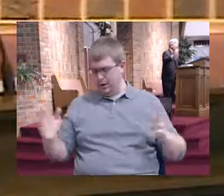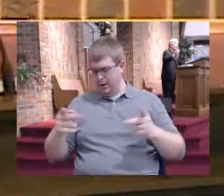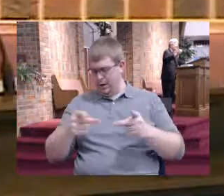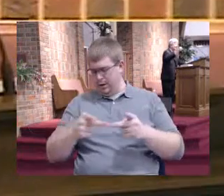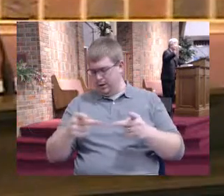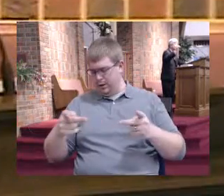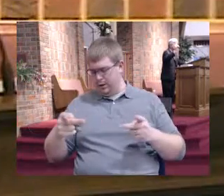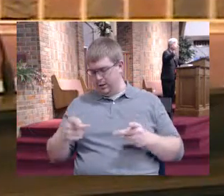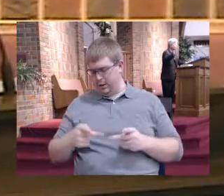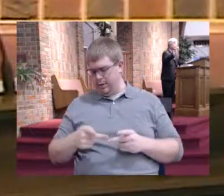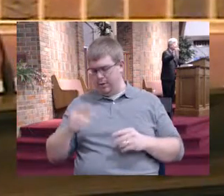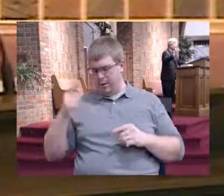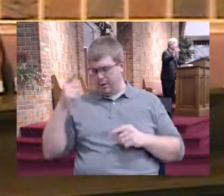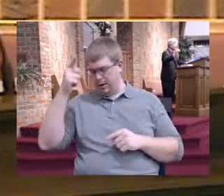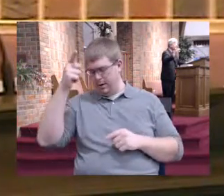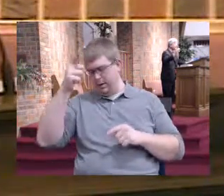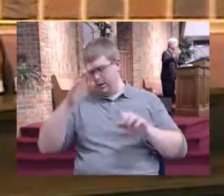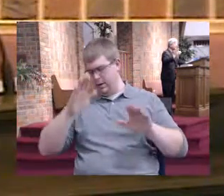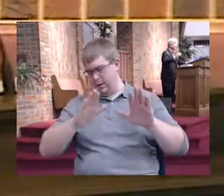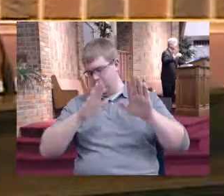mansion just over the